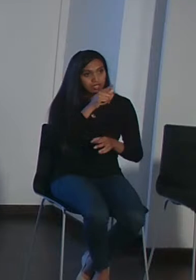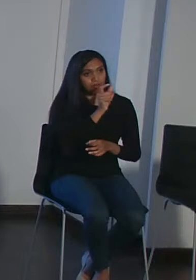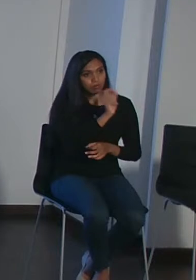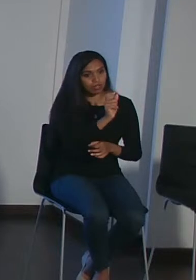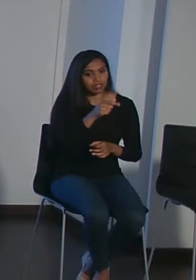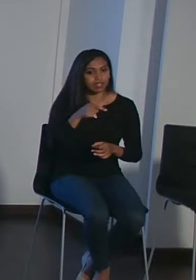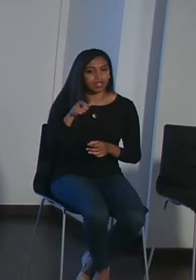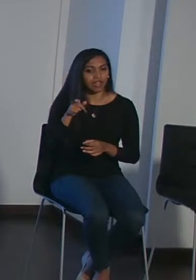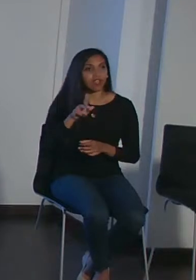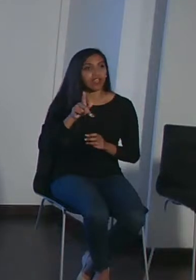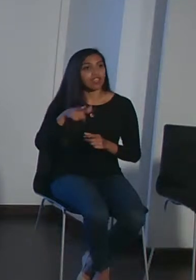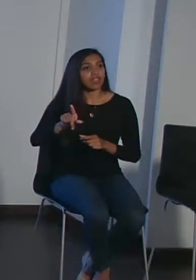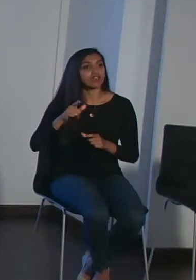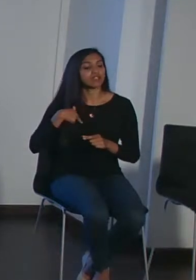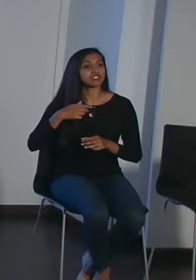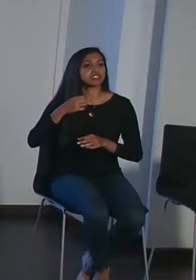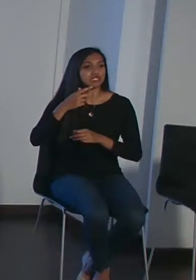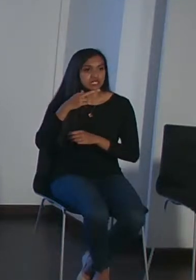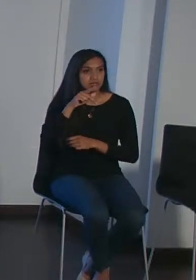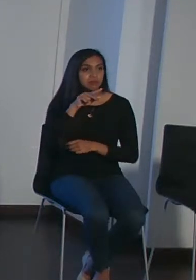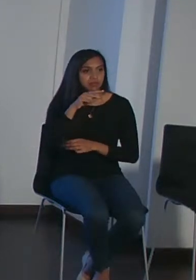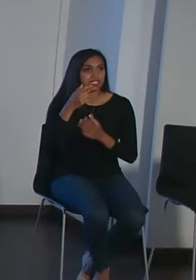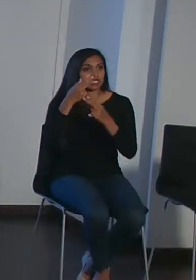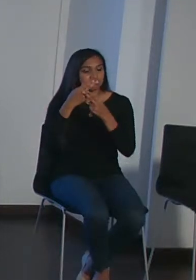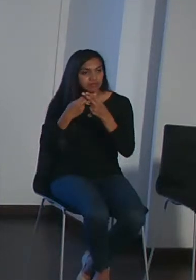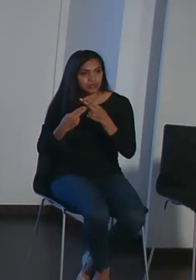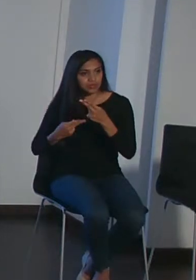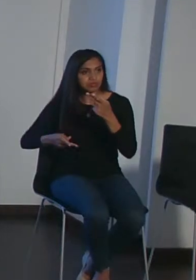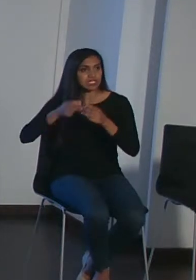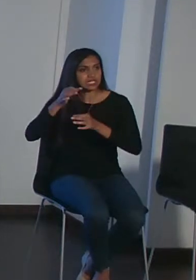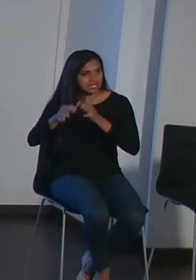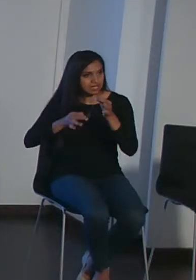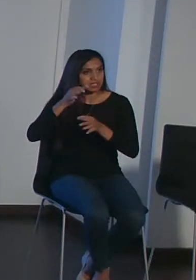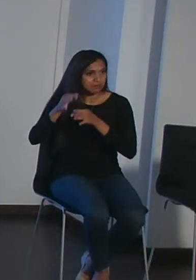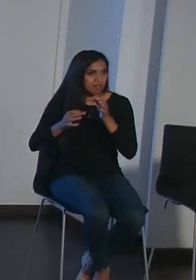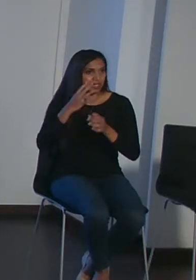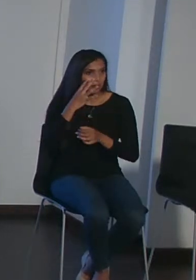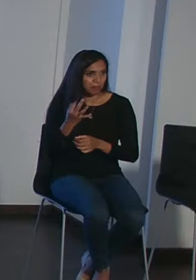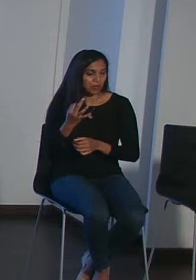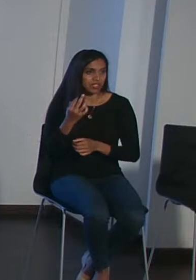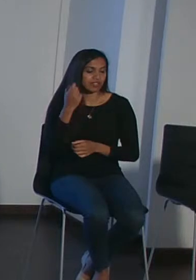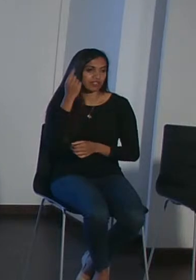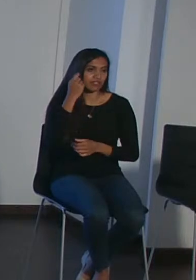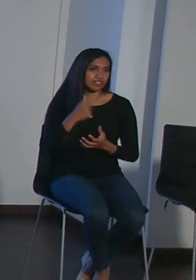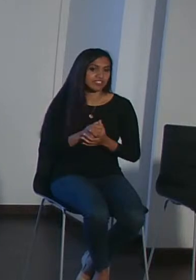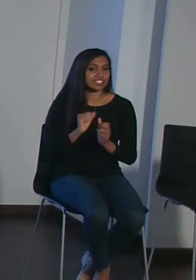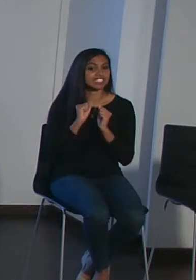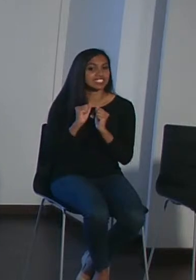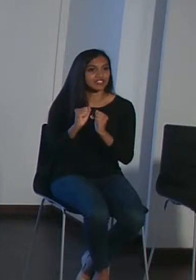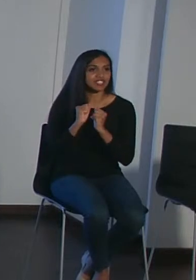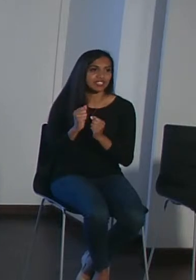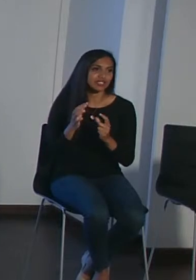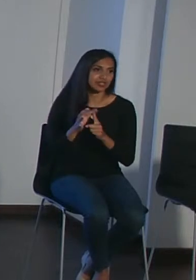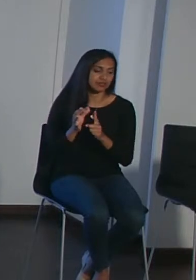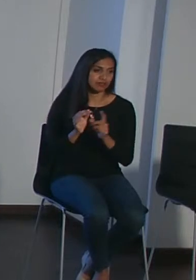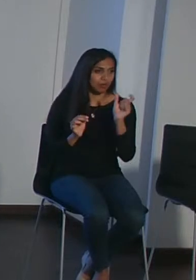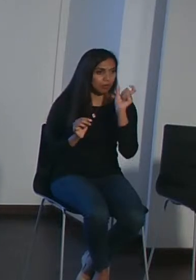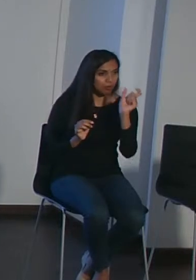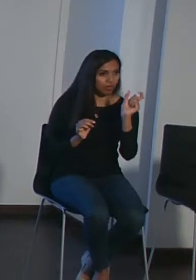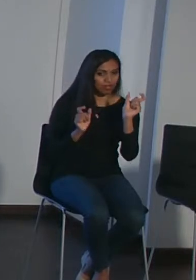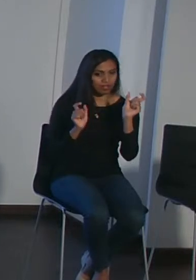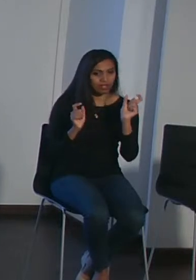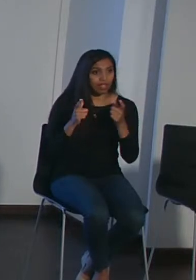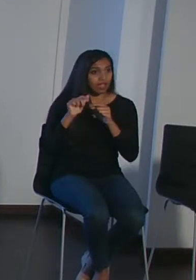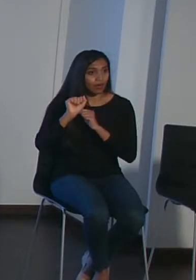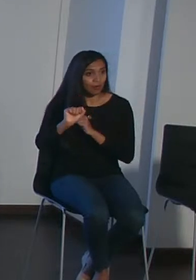it in Sinhala to make people engage in Sinhala. So that is very difficult. So what at the museum, I